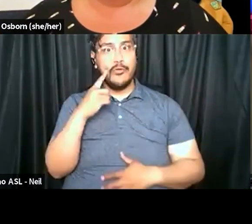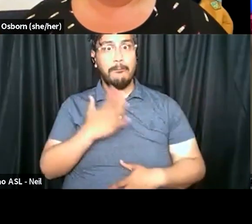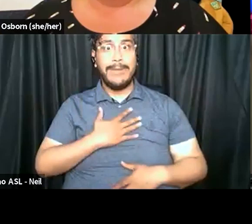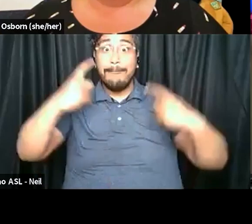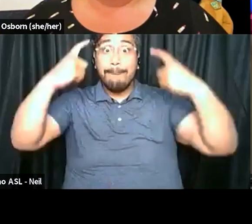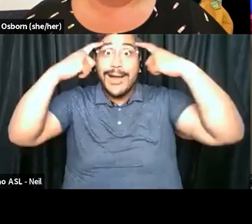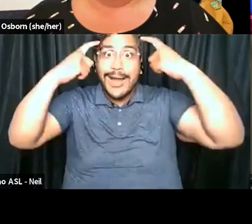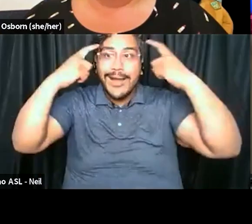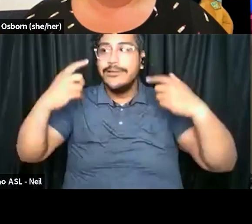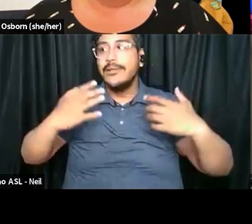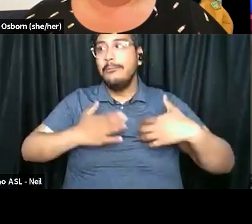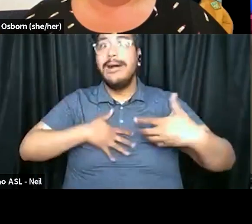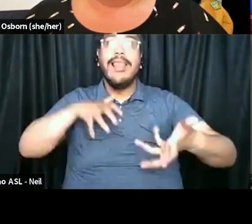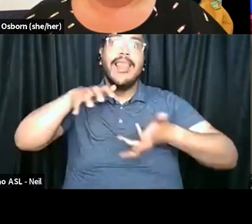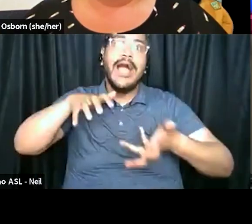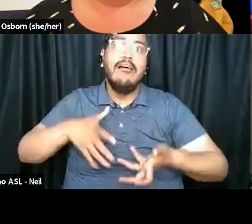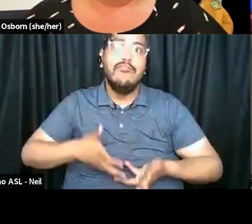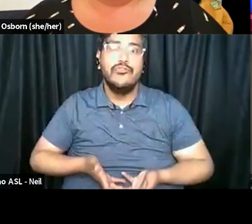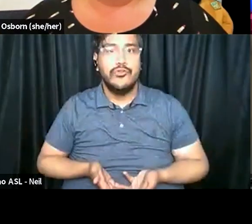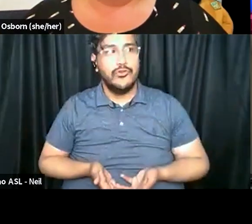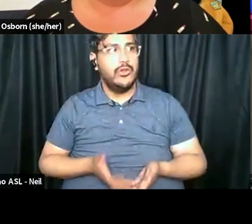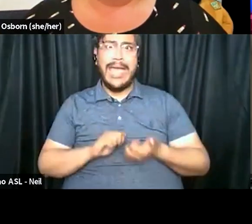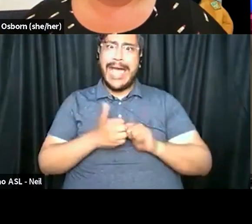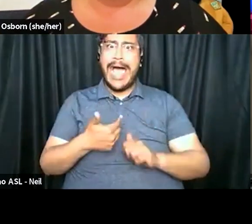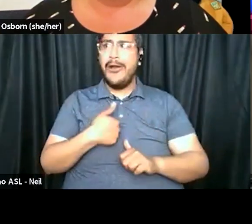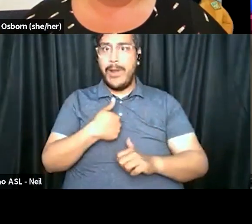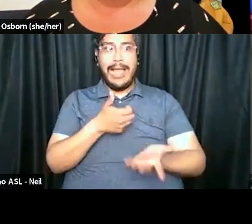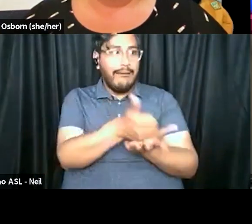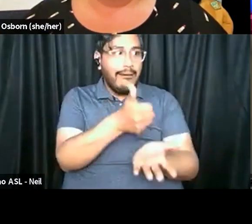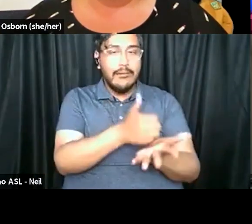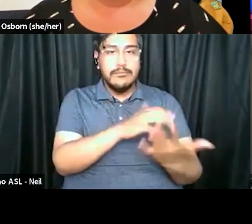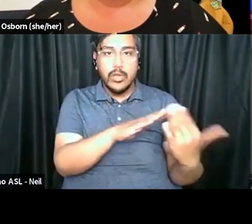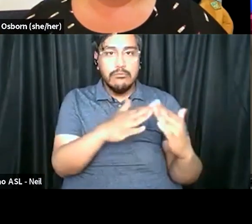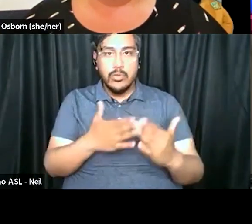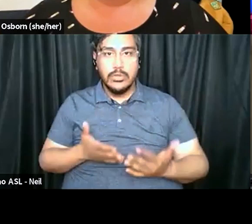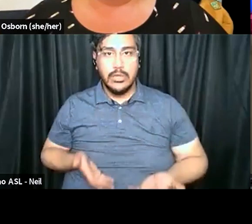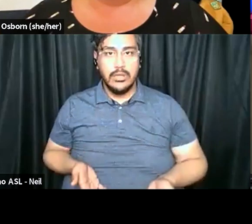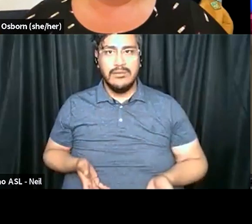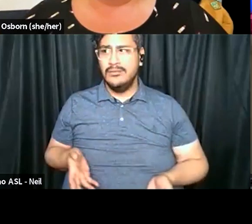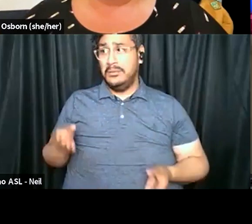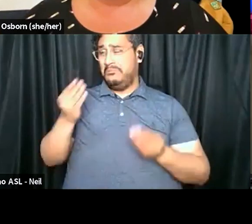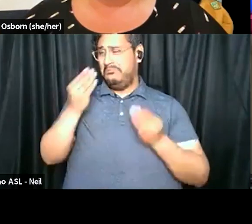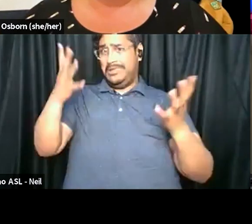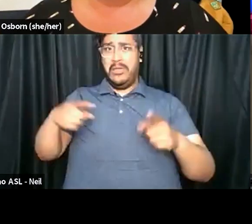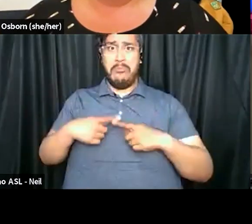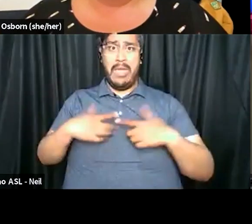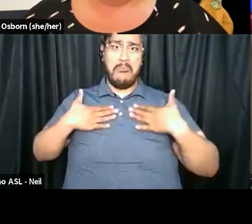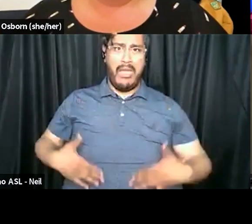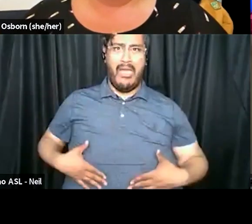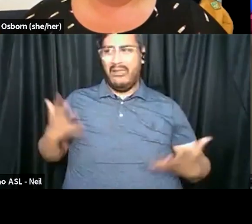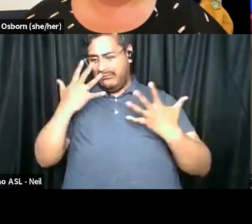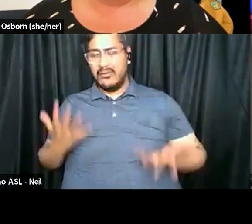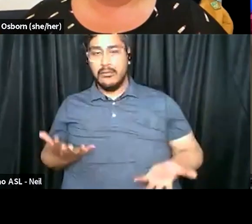and my contribution to a community is a life-changing experience.